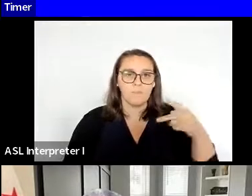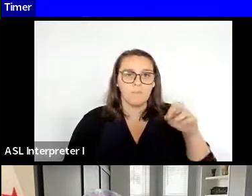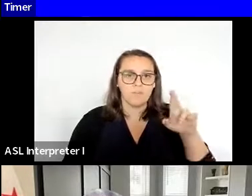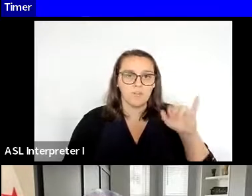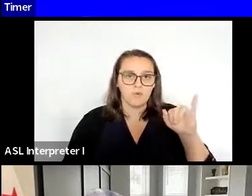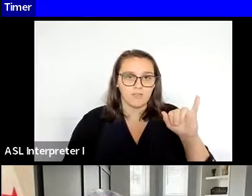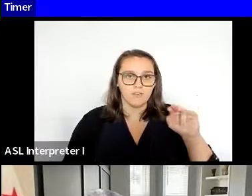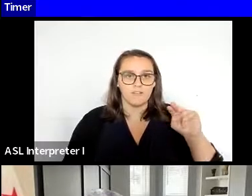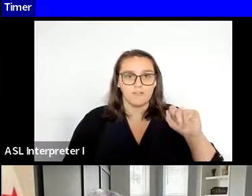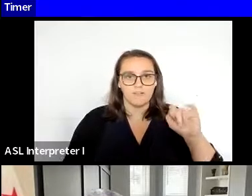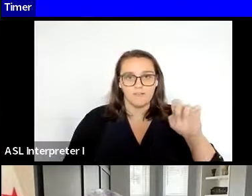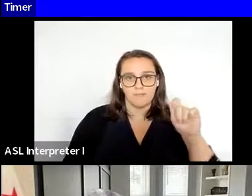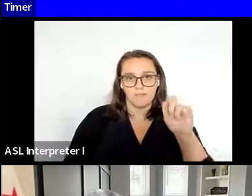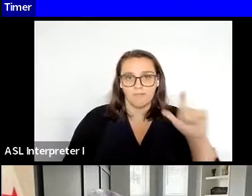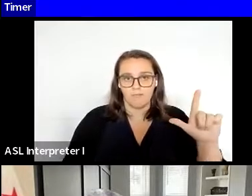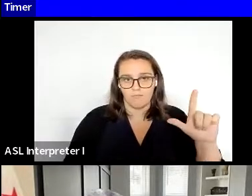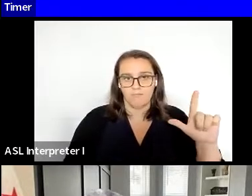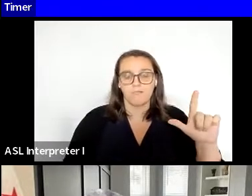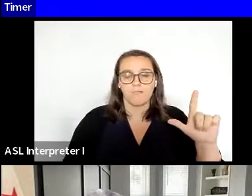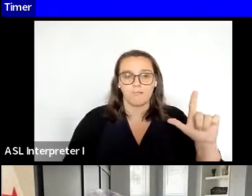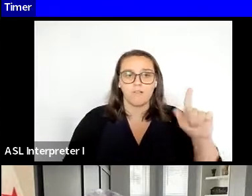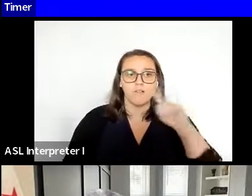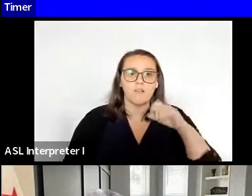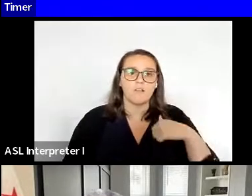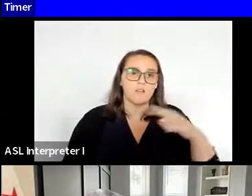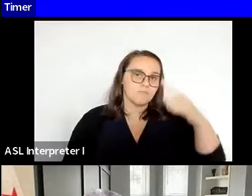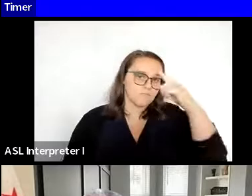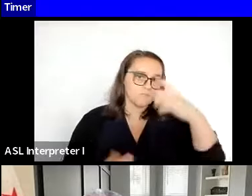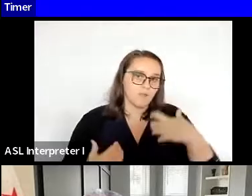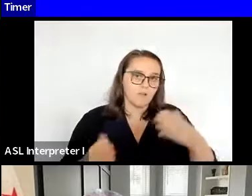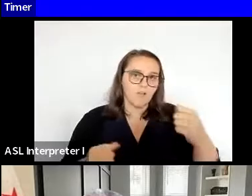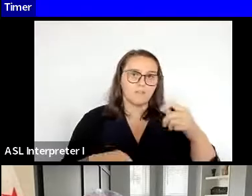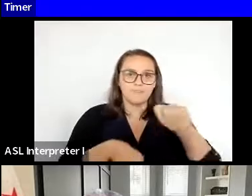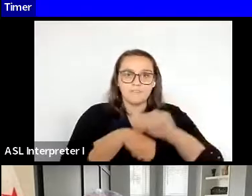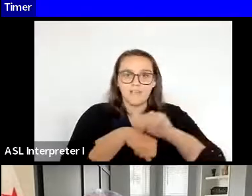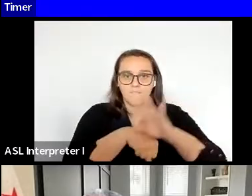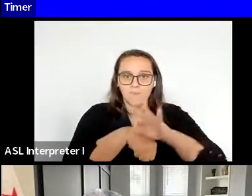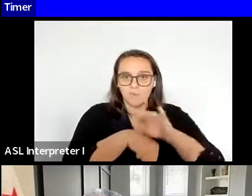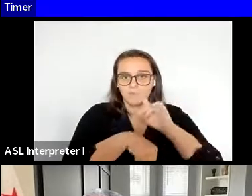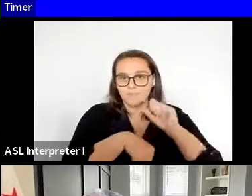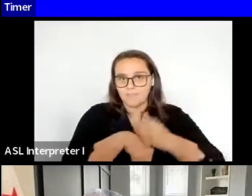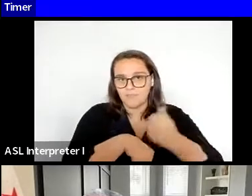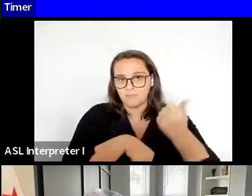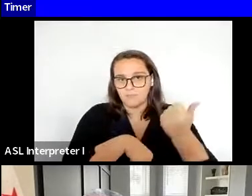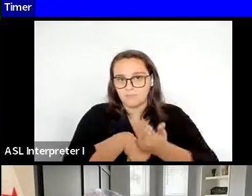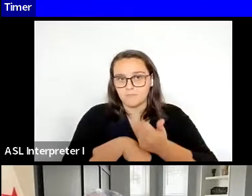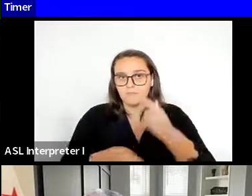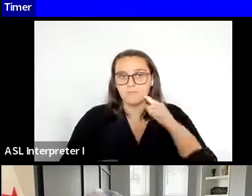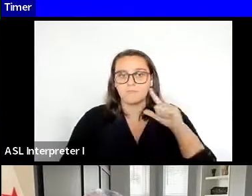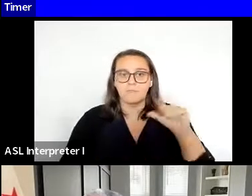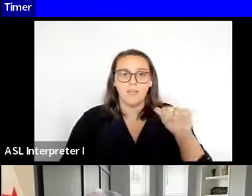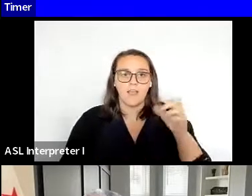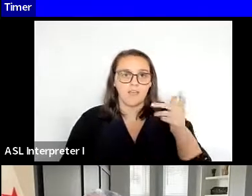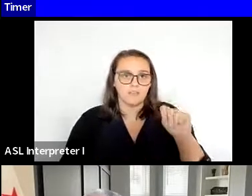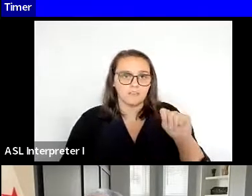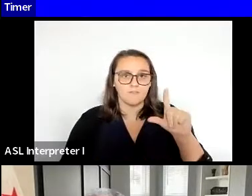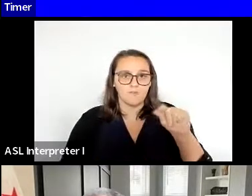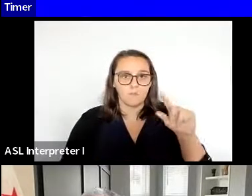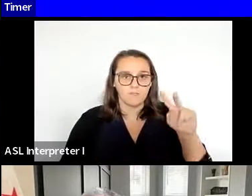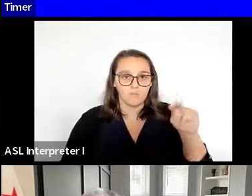Health Task Force Emergency Declaration Resolution of 2022. Councilmember Henderson.